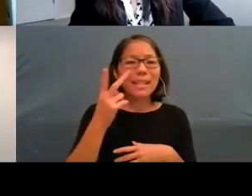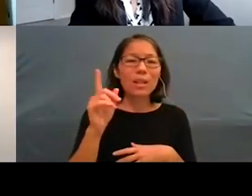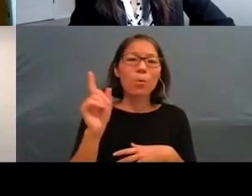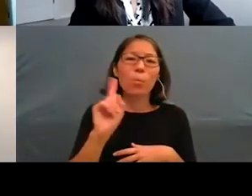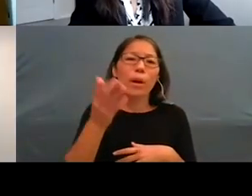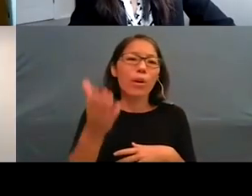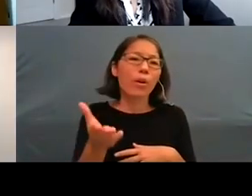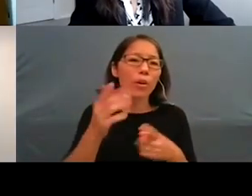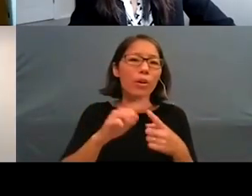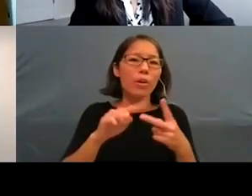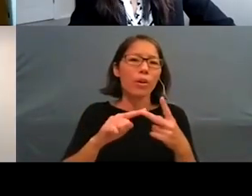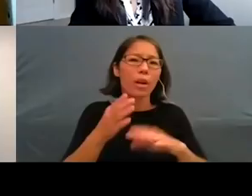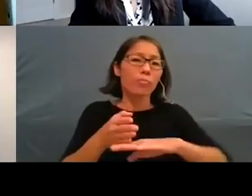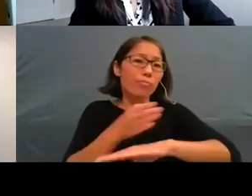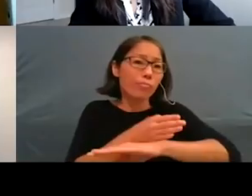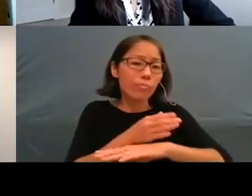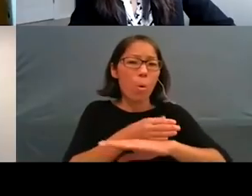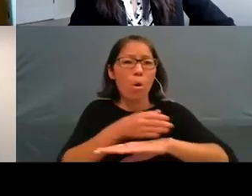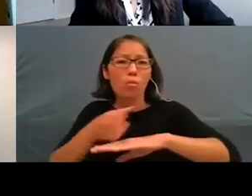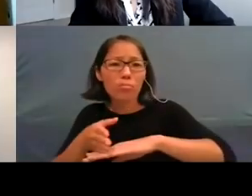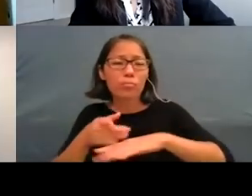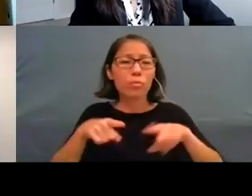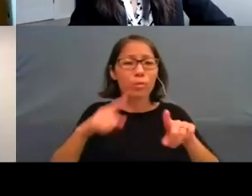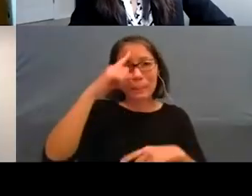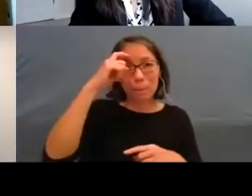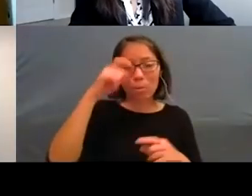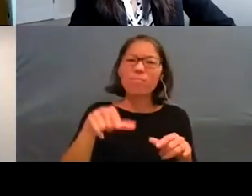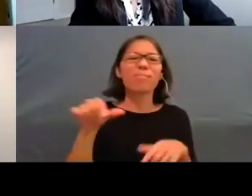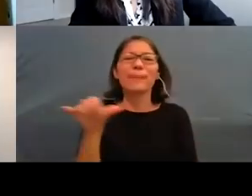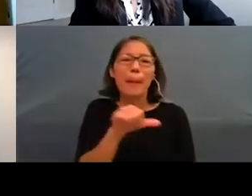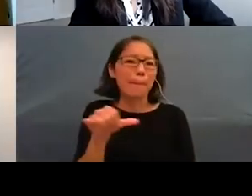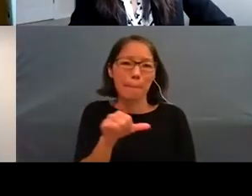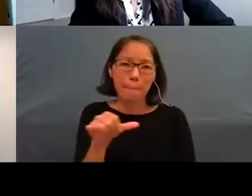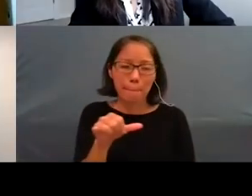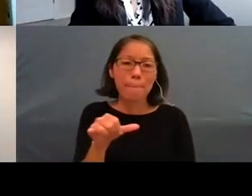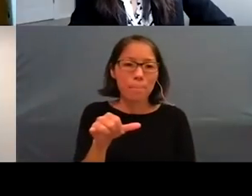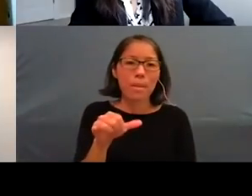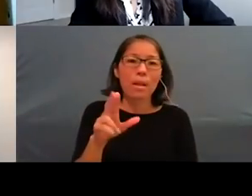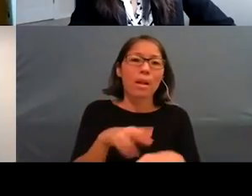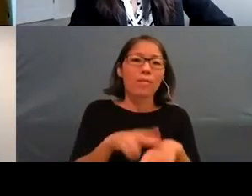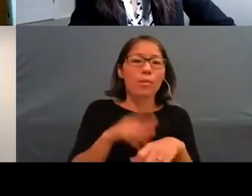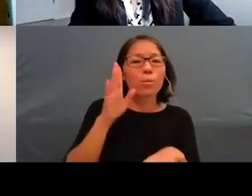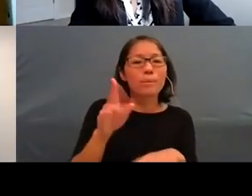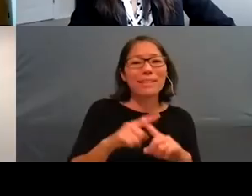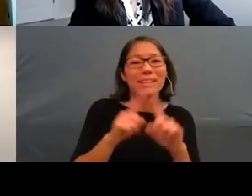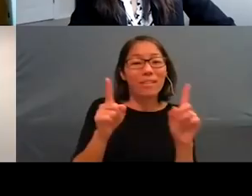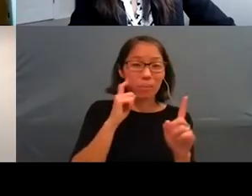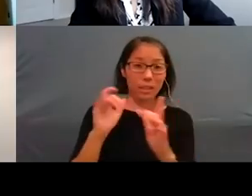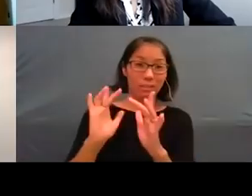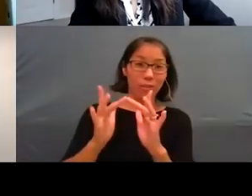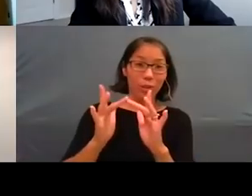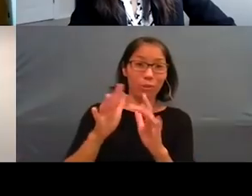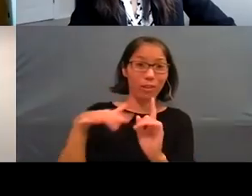what progress has been made or lost over the summer. And so this will be no different. It will be, of course, different in that it's in a virtual